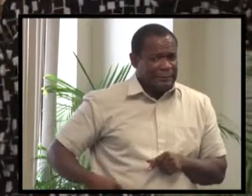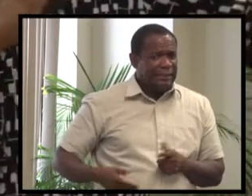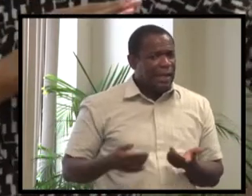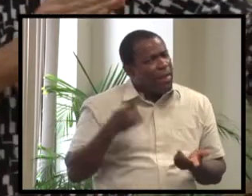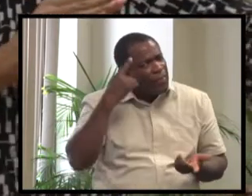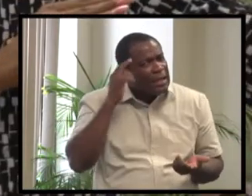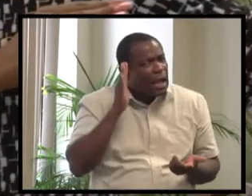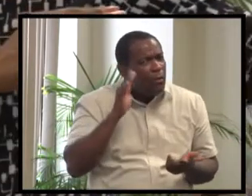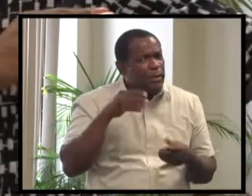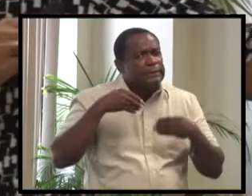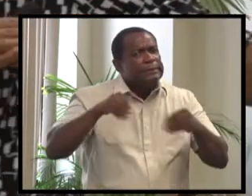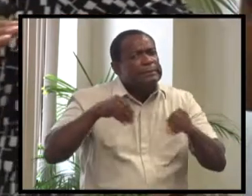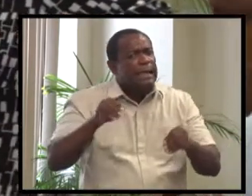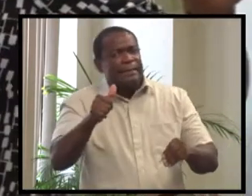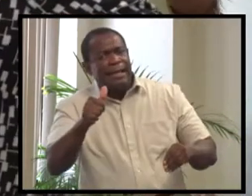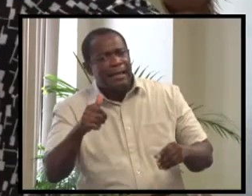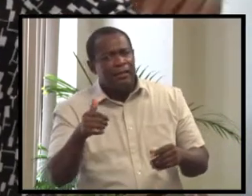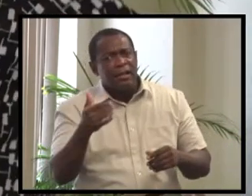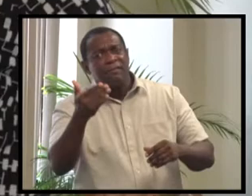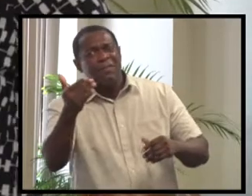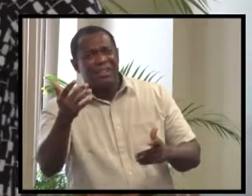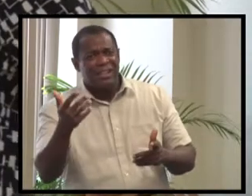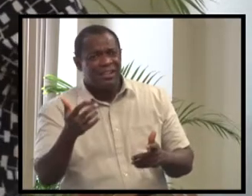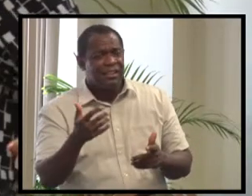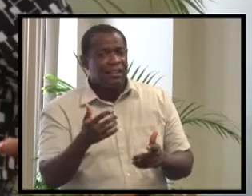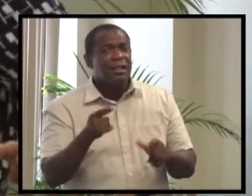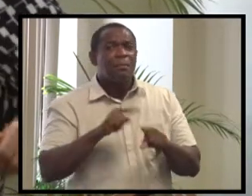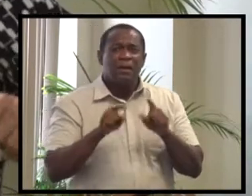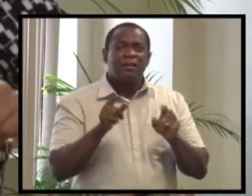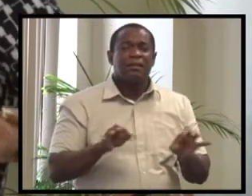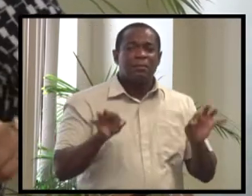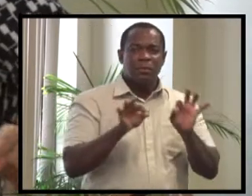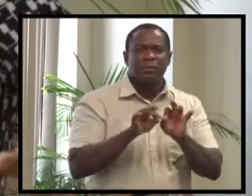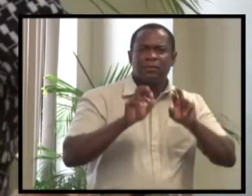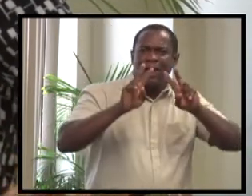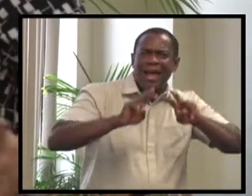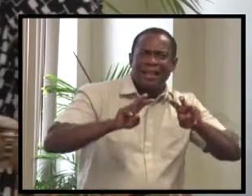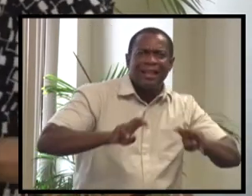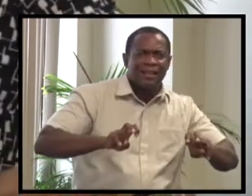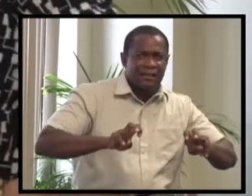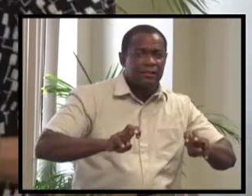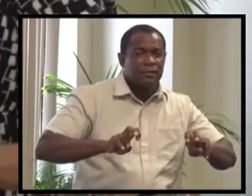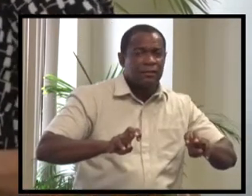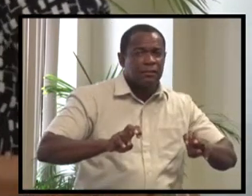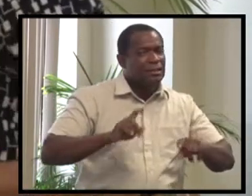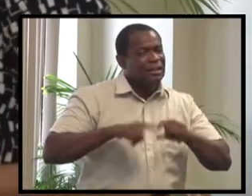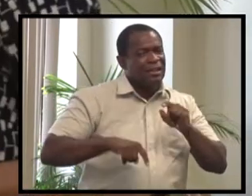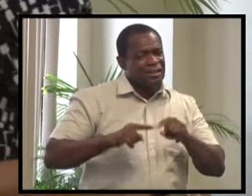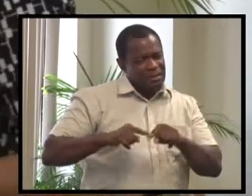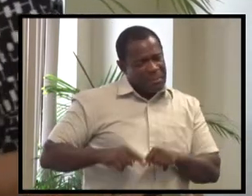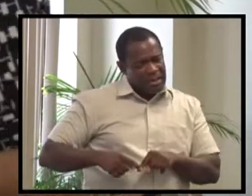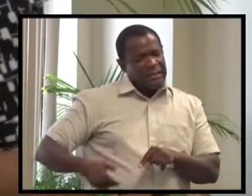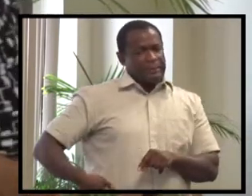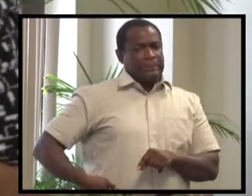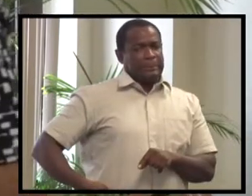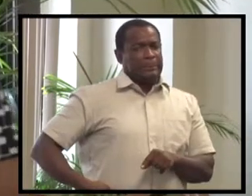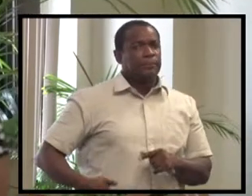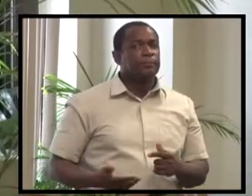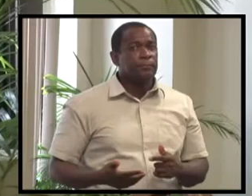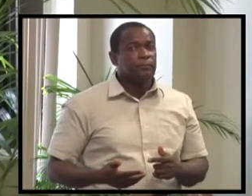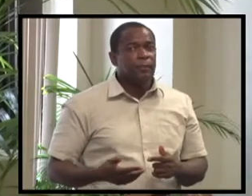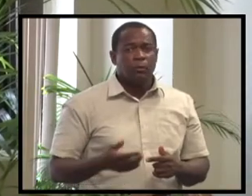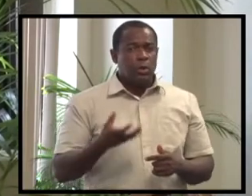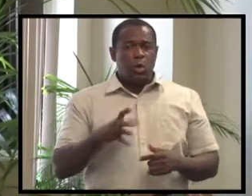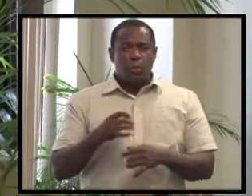where merchandising comes in, especially for the mass market retailers. We essentially do not want to make product that there's